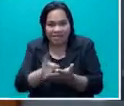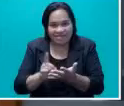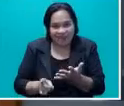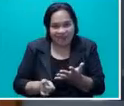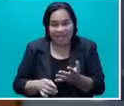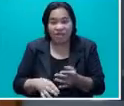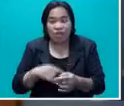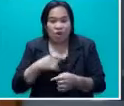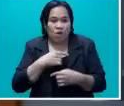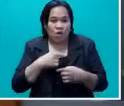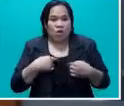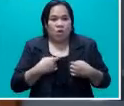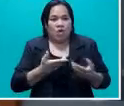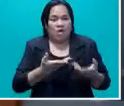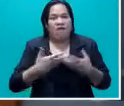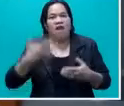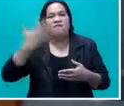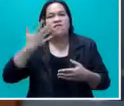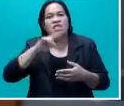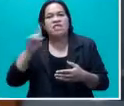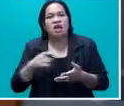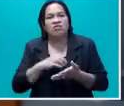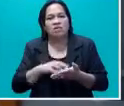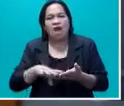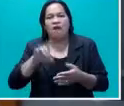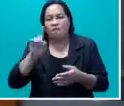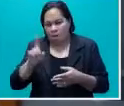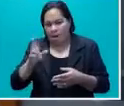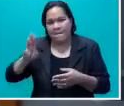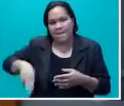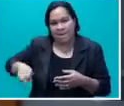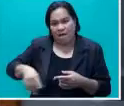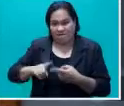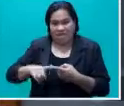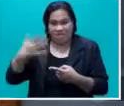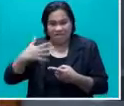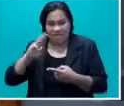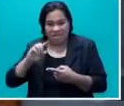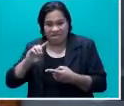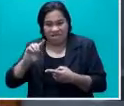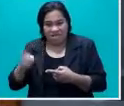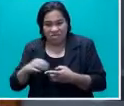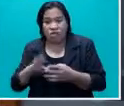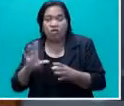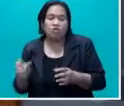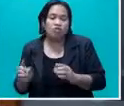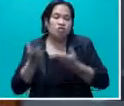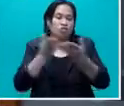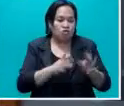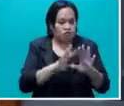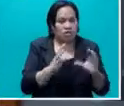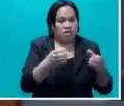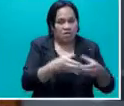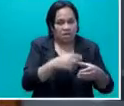we are given 15,000 per member, and that 15,000 goes to the party.